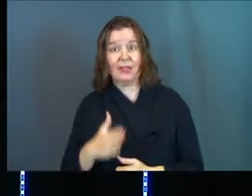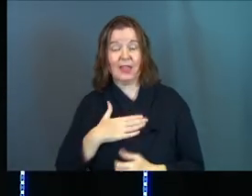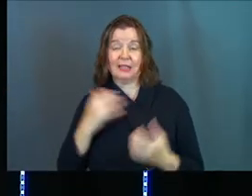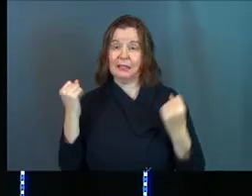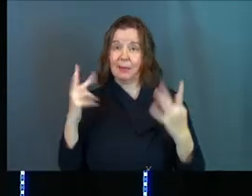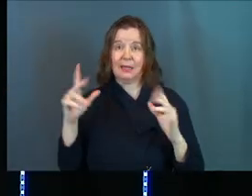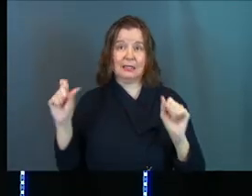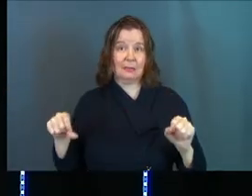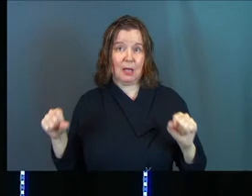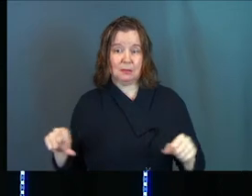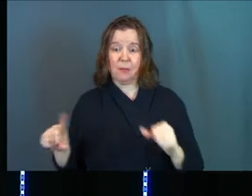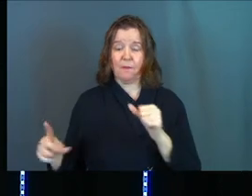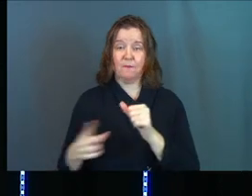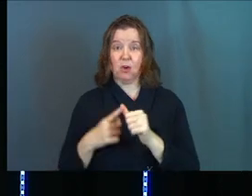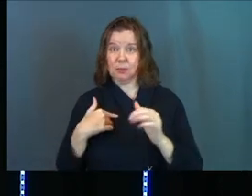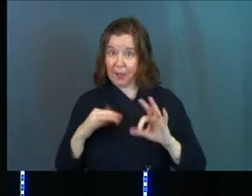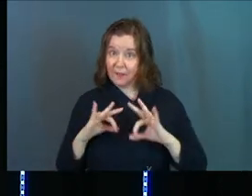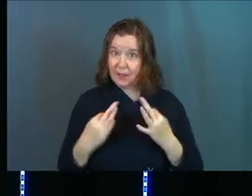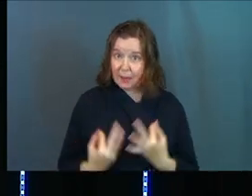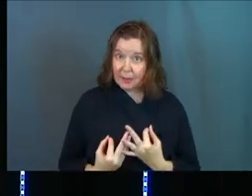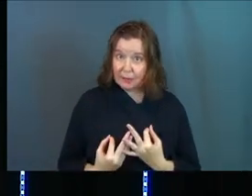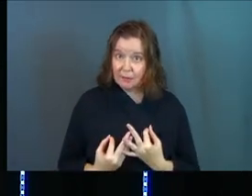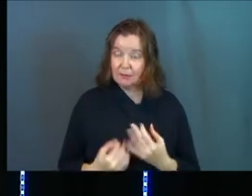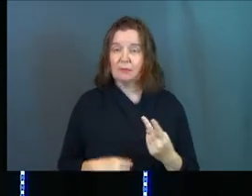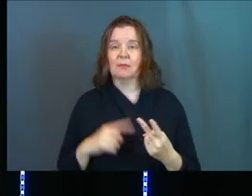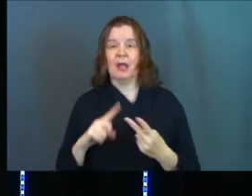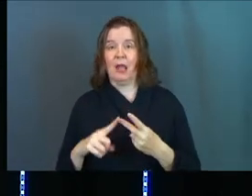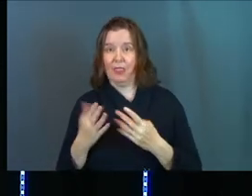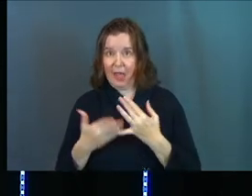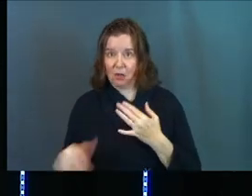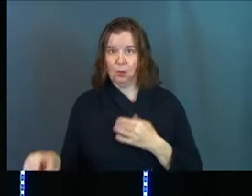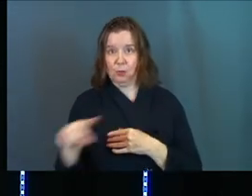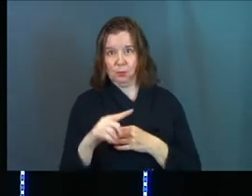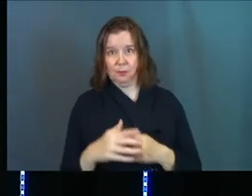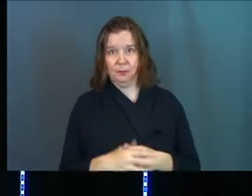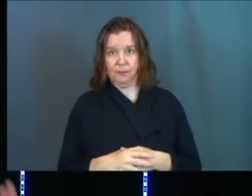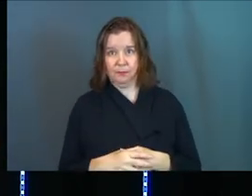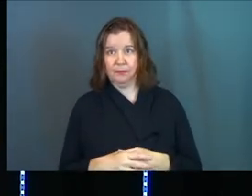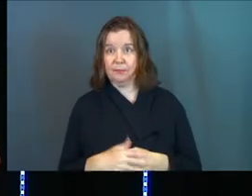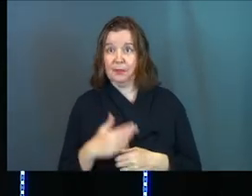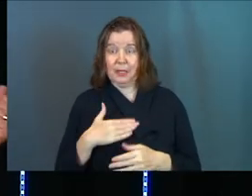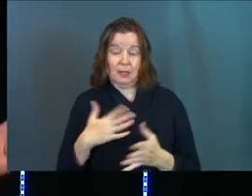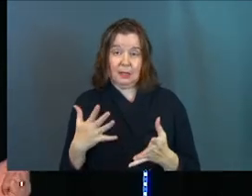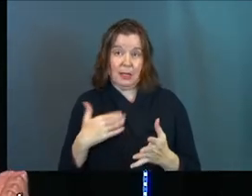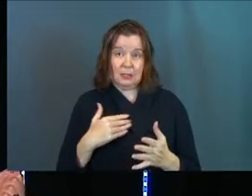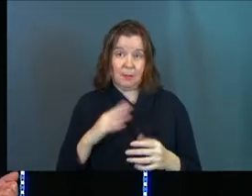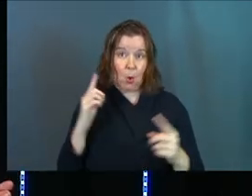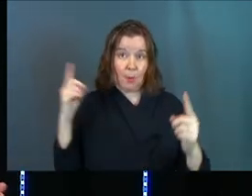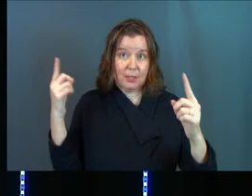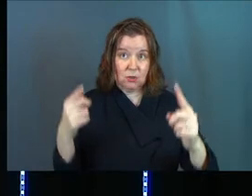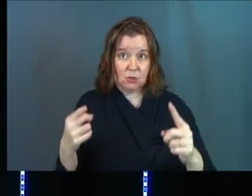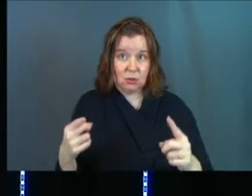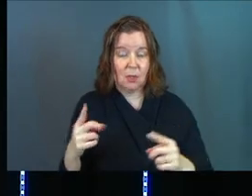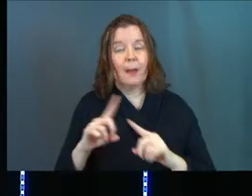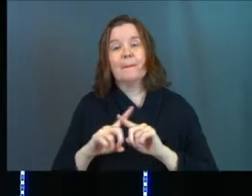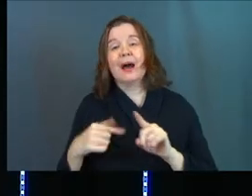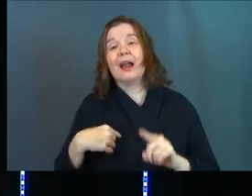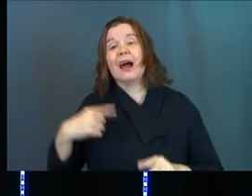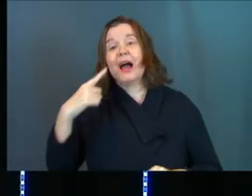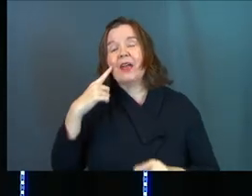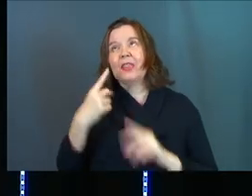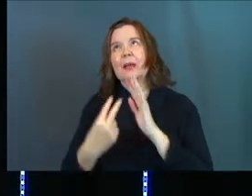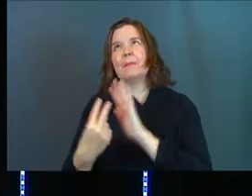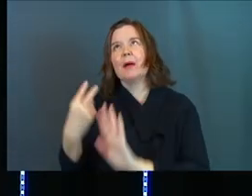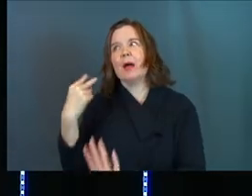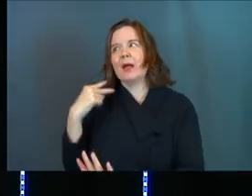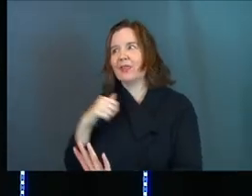as many as possible. First my family, and then the rest of you. It's my whole mission. But I think